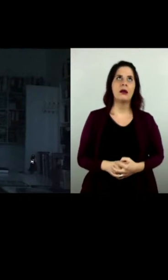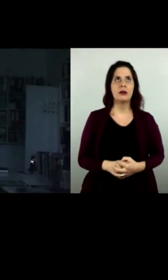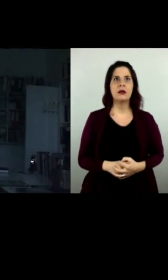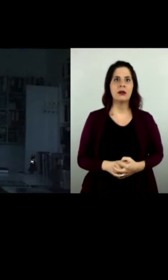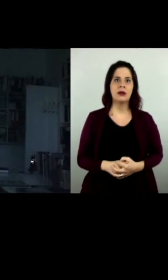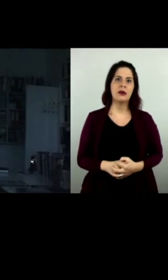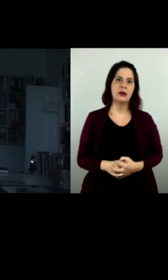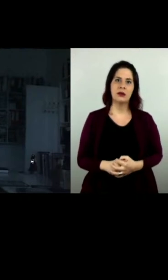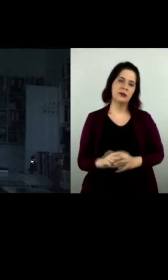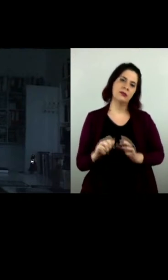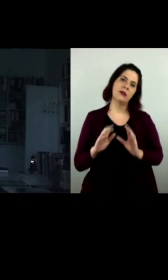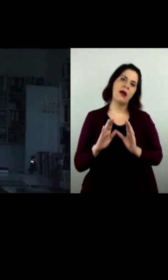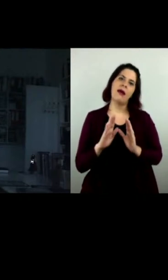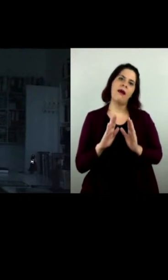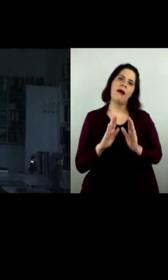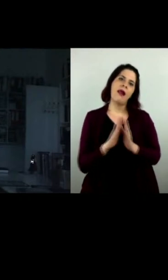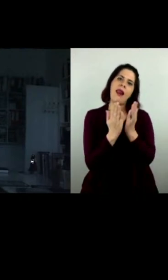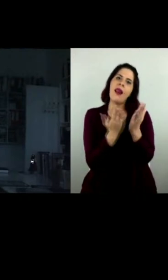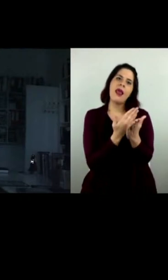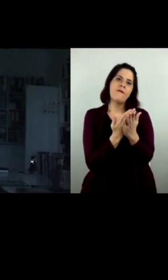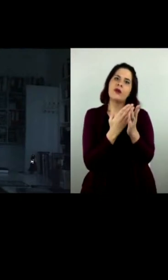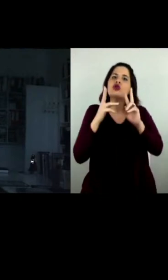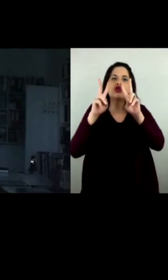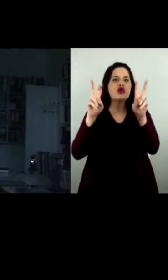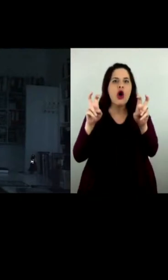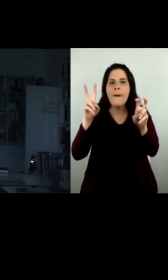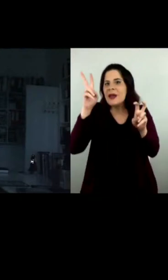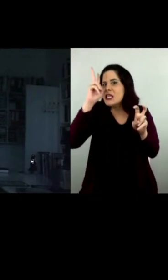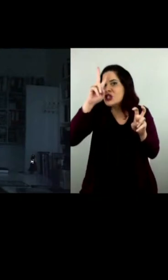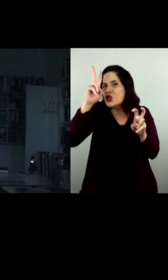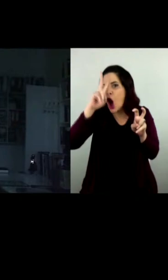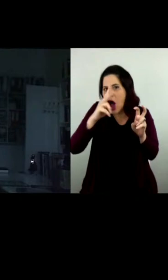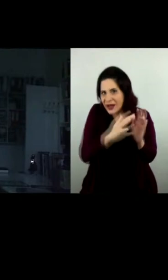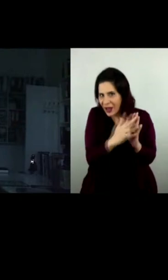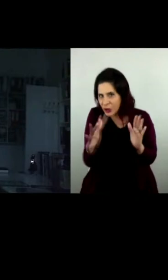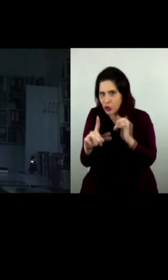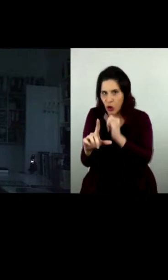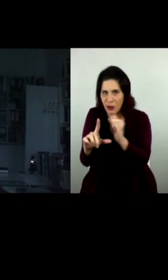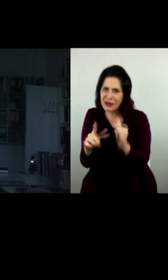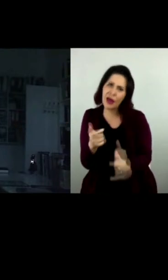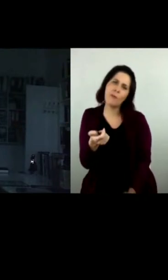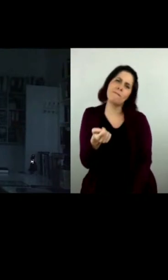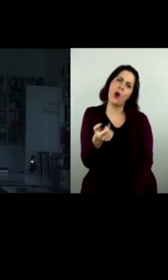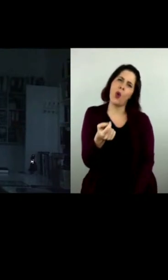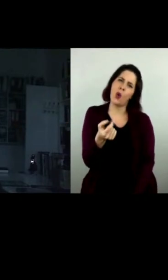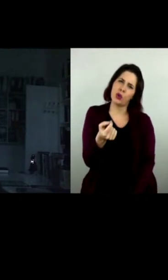there were so few books about the history of documentaries, first, yes. And secondly,